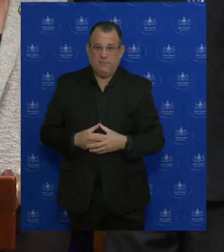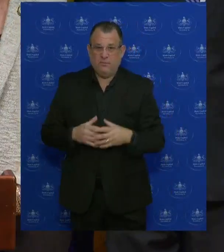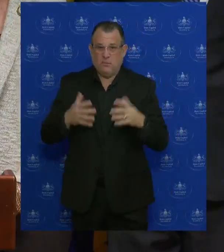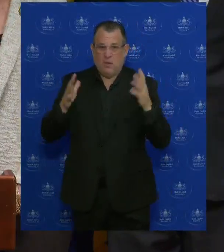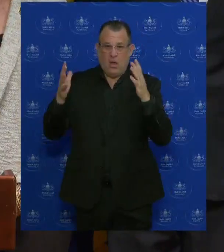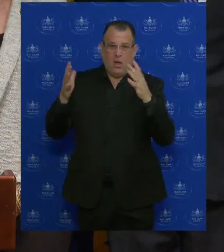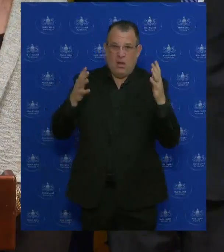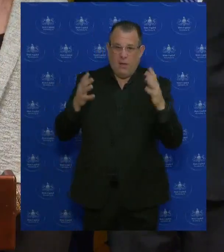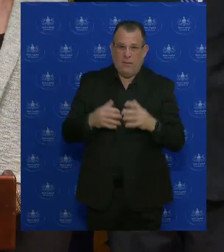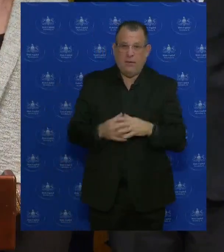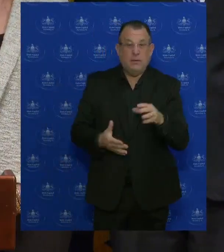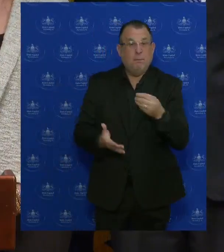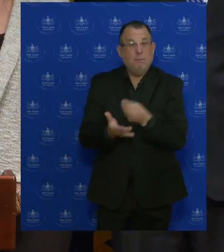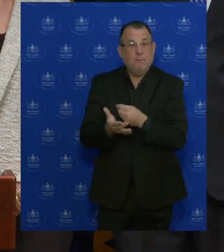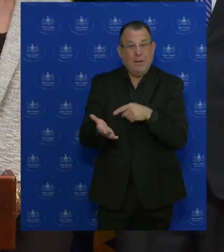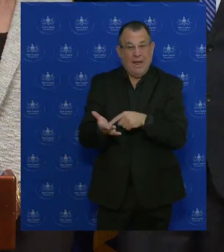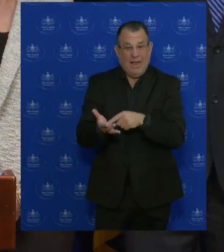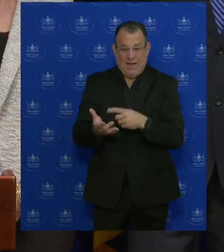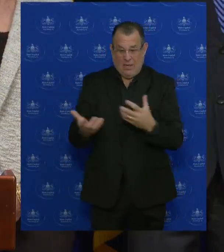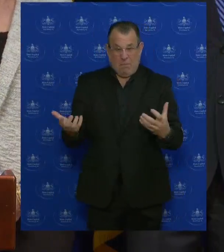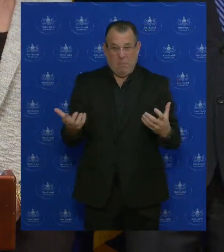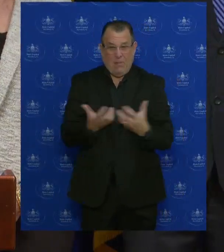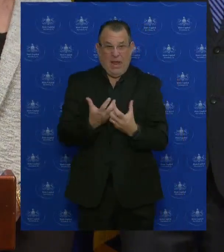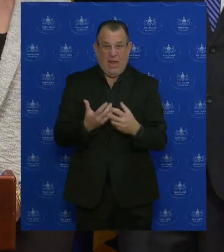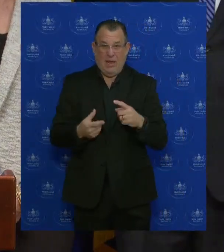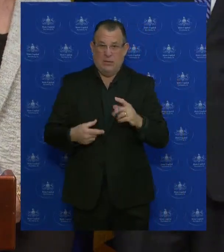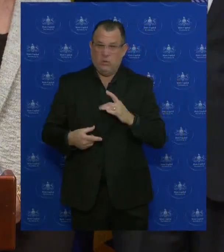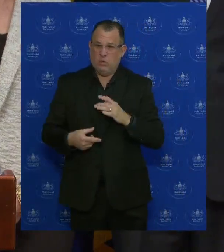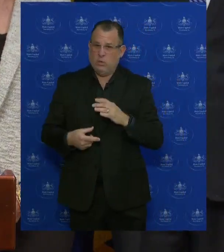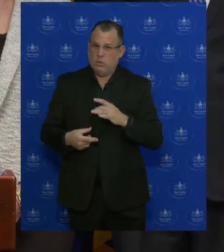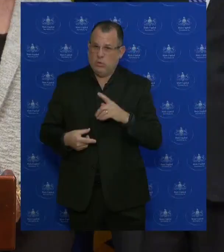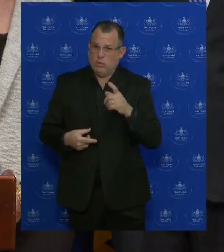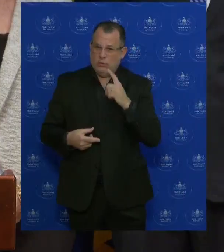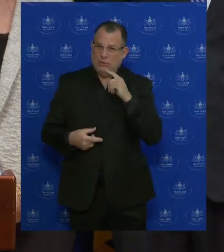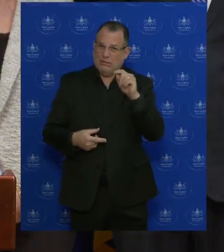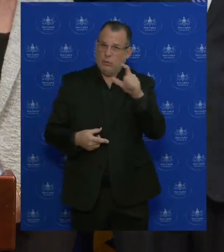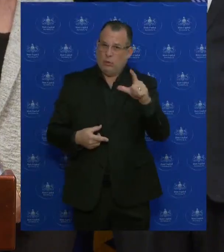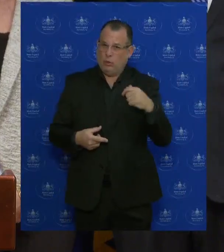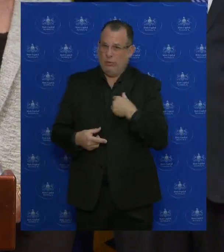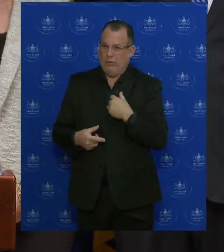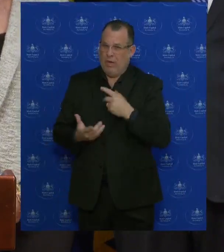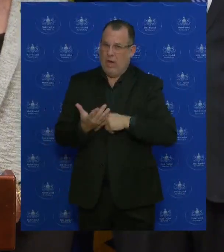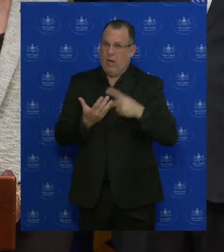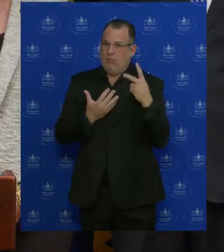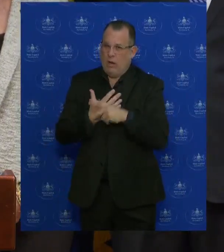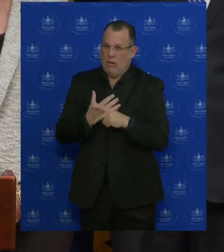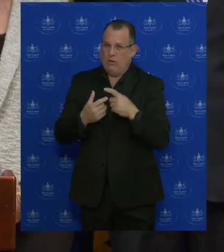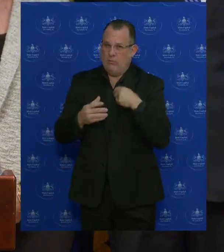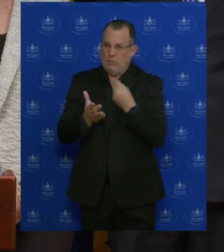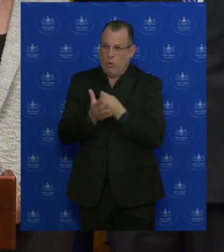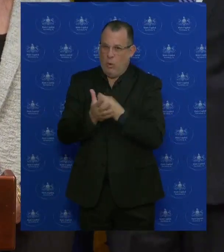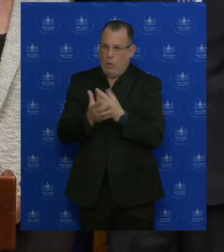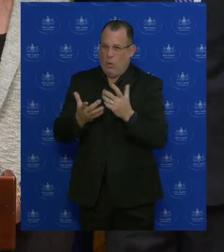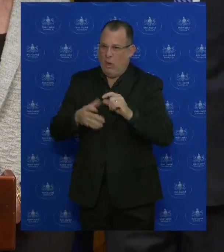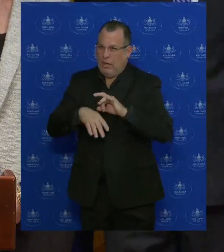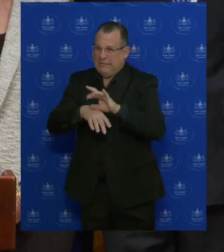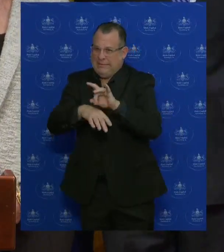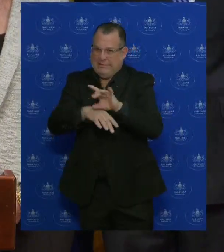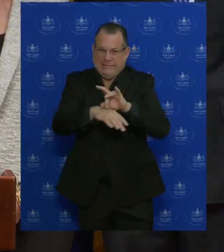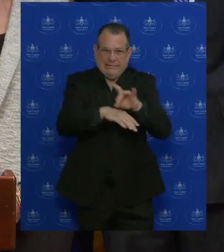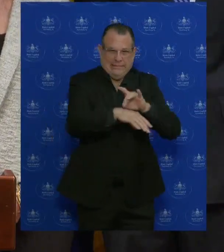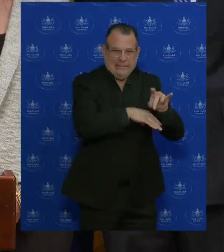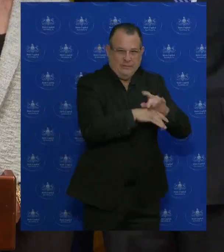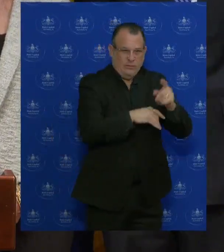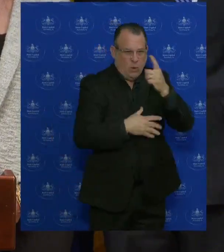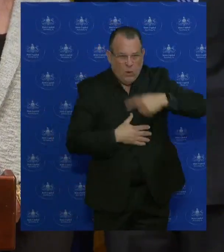So Money Match is another tool in our unclaimed property program to get more money back into the right hands, the hands of our friends